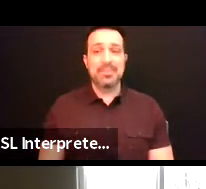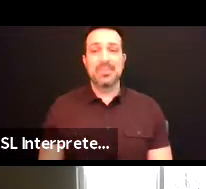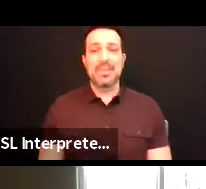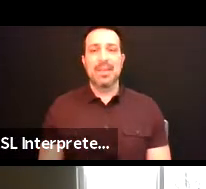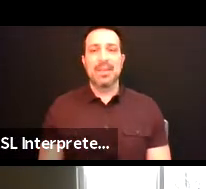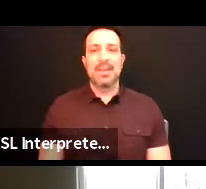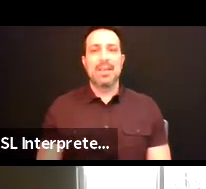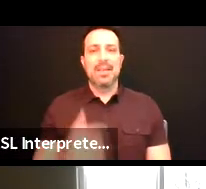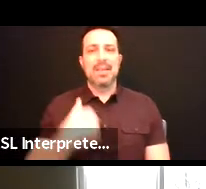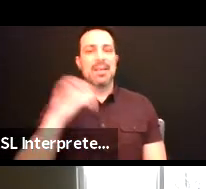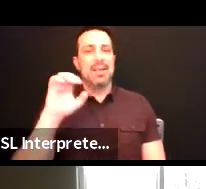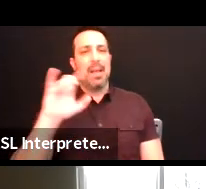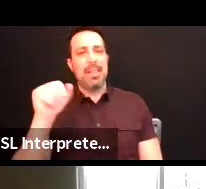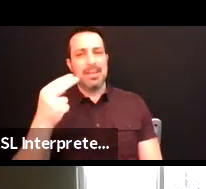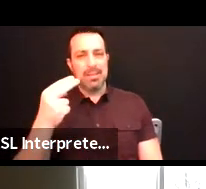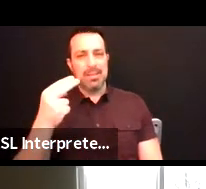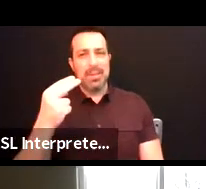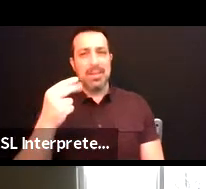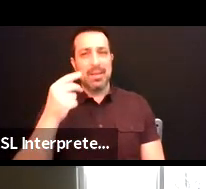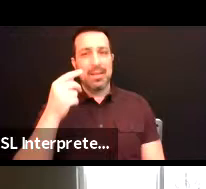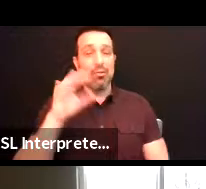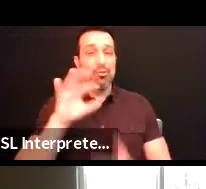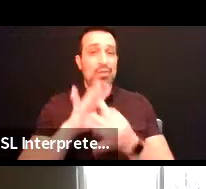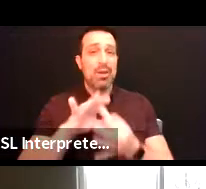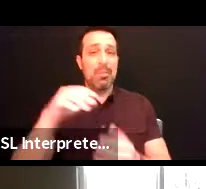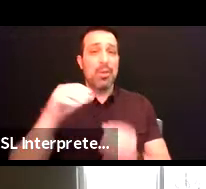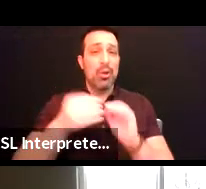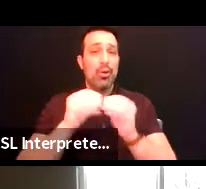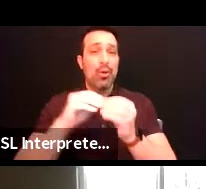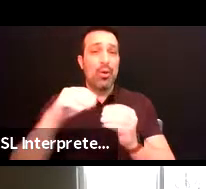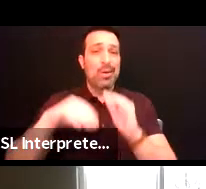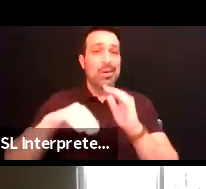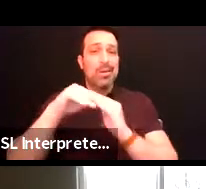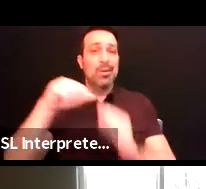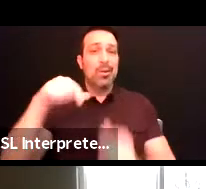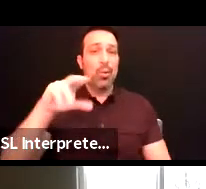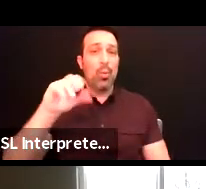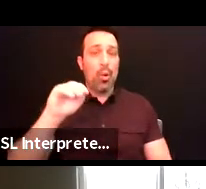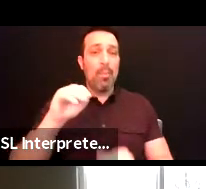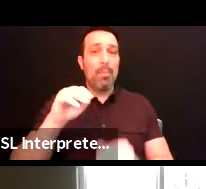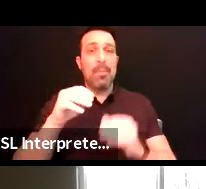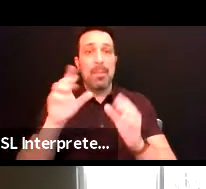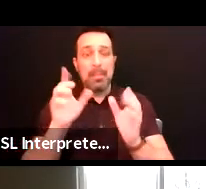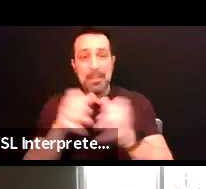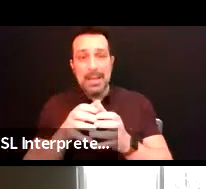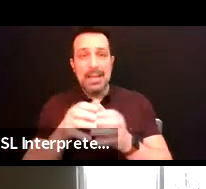Yeah, this is Elizabeth. Is it regarding the quorum and meeting and making decisions? Yeah.